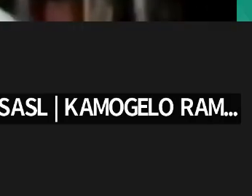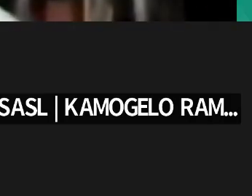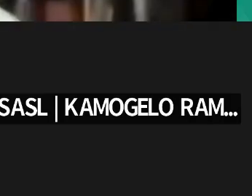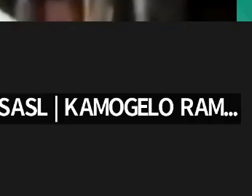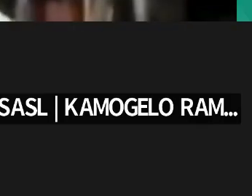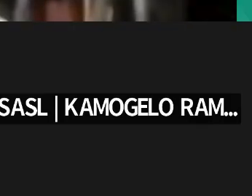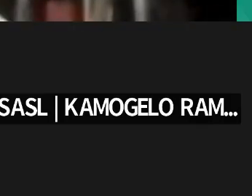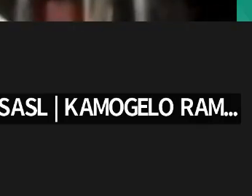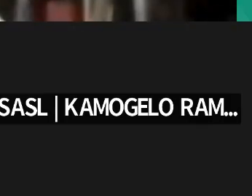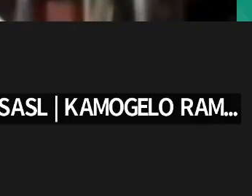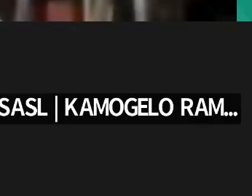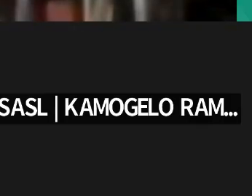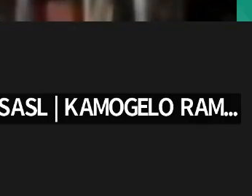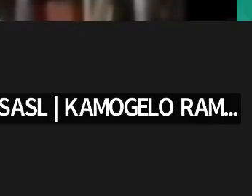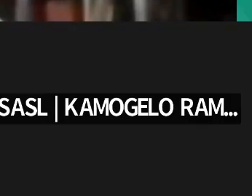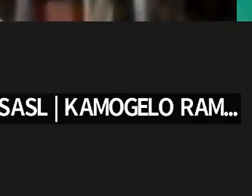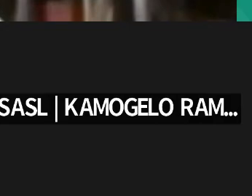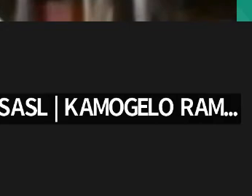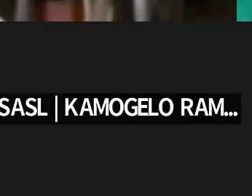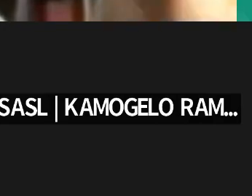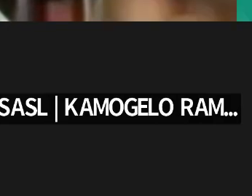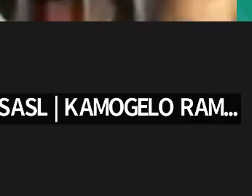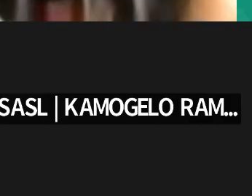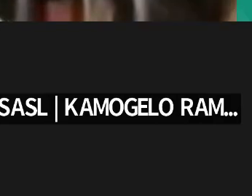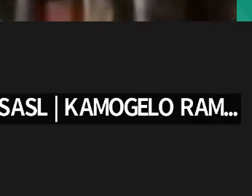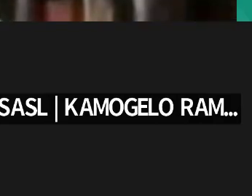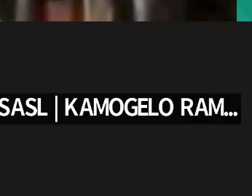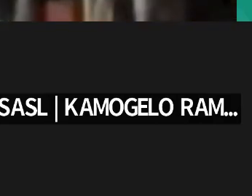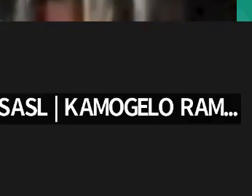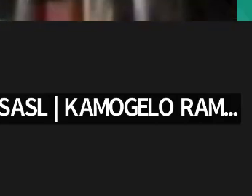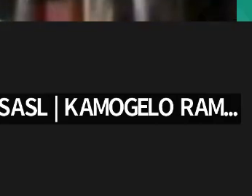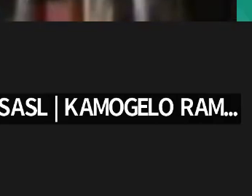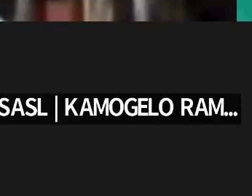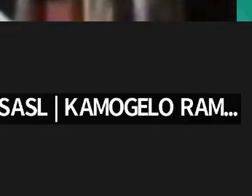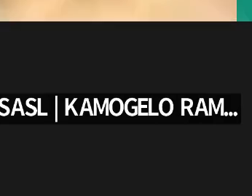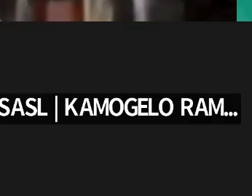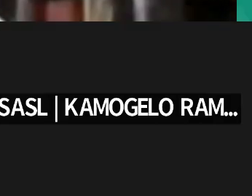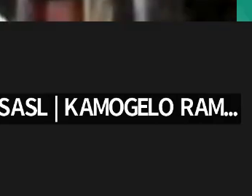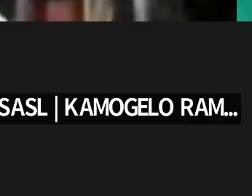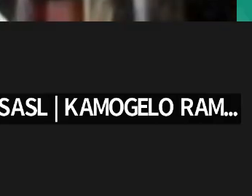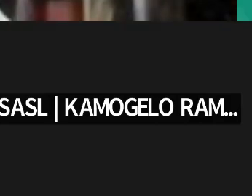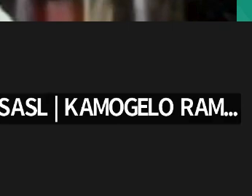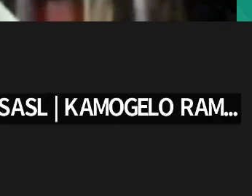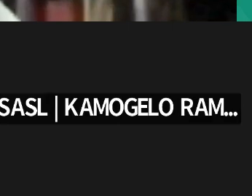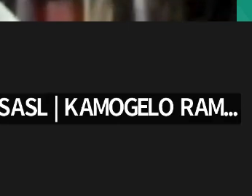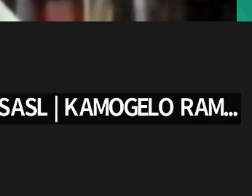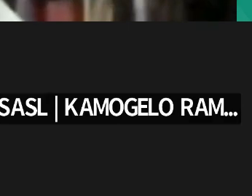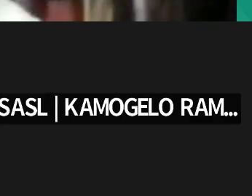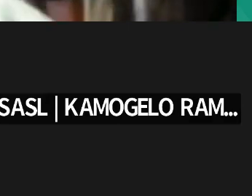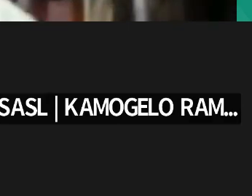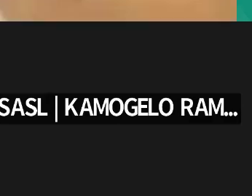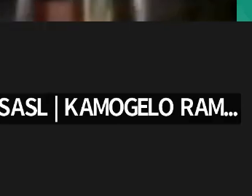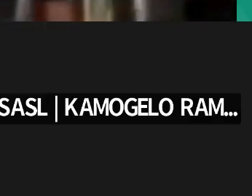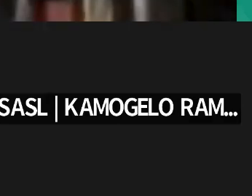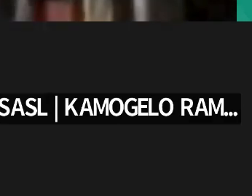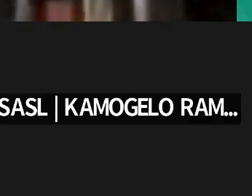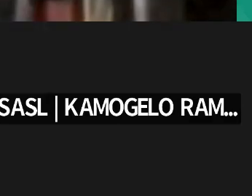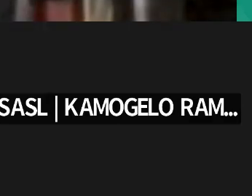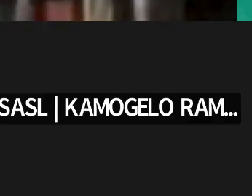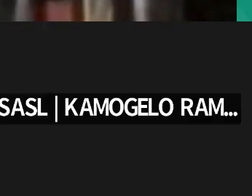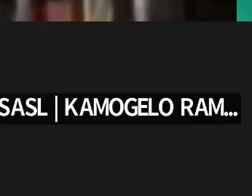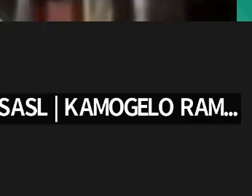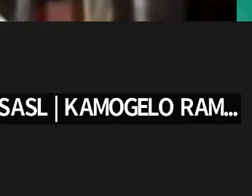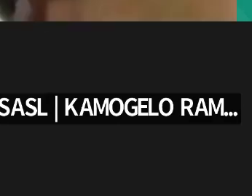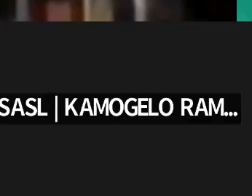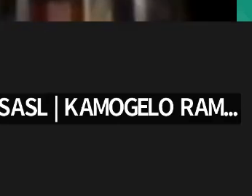the LGBTI community movements. And even though all these movements cross-cut, we all compete for